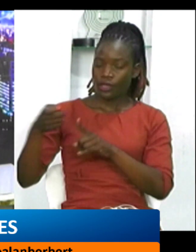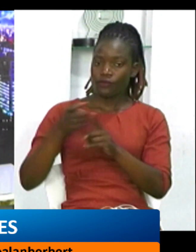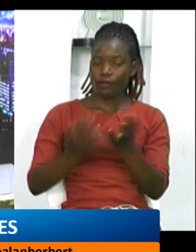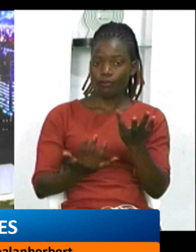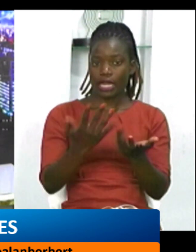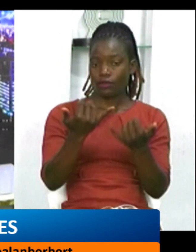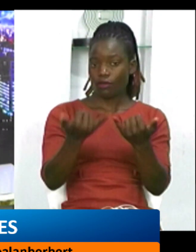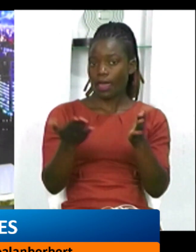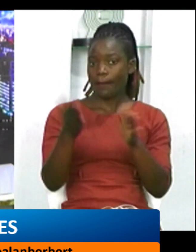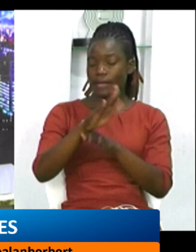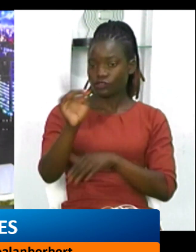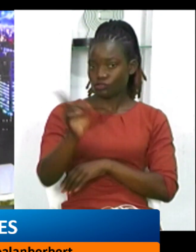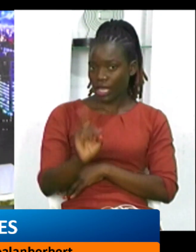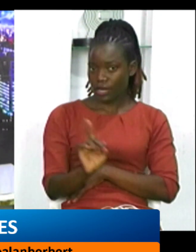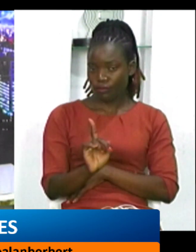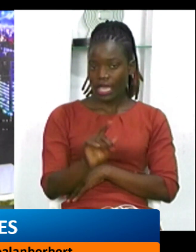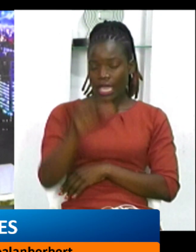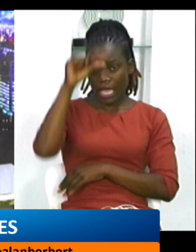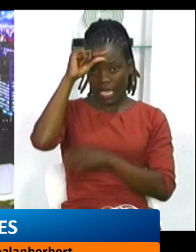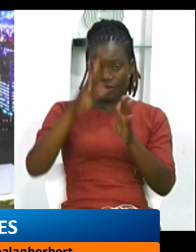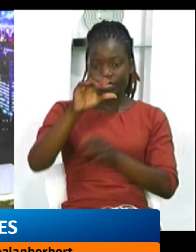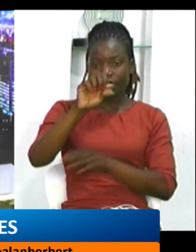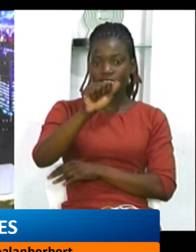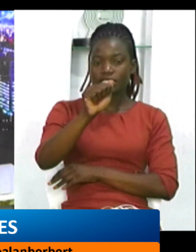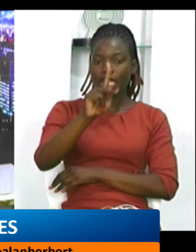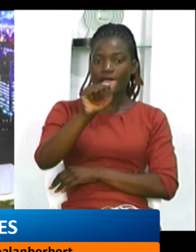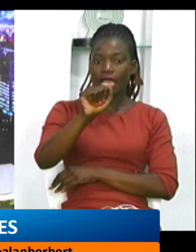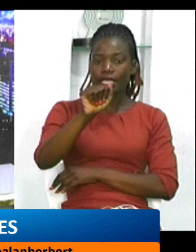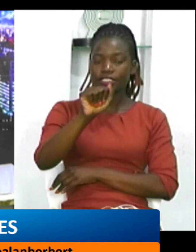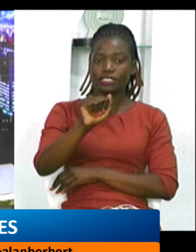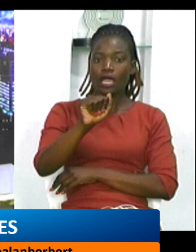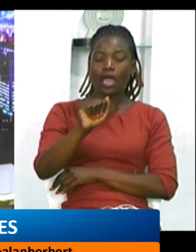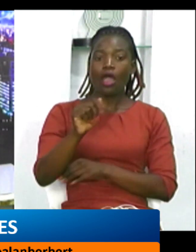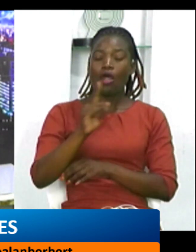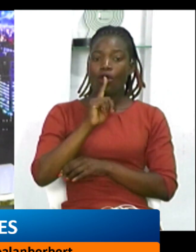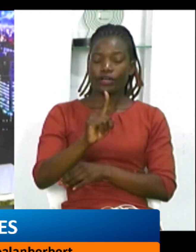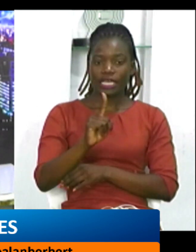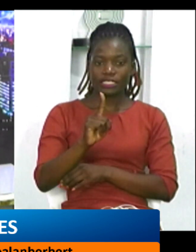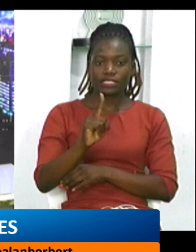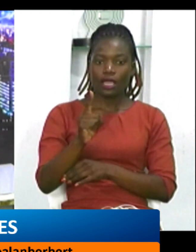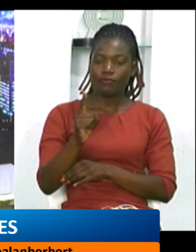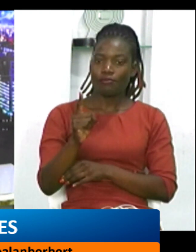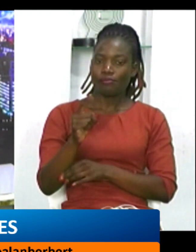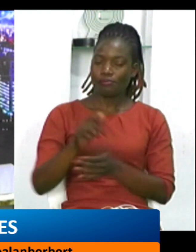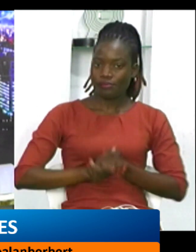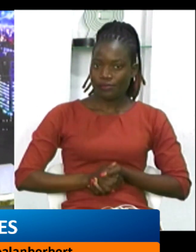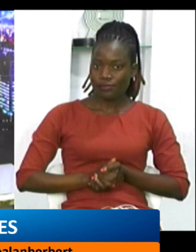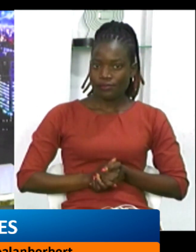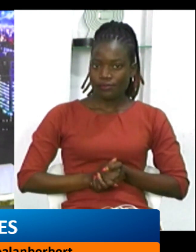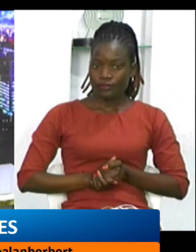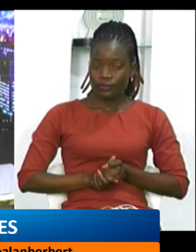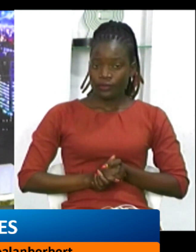Now back to Nairobi, as Governor Sakaja orders hawkers to keep off roads in Nairobi CBD.